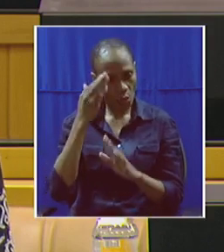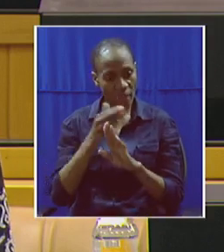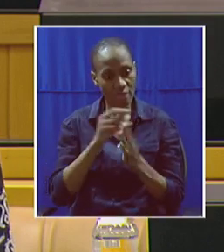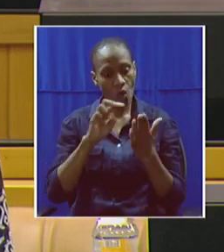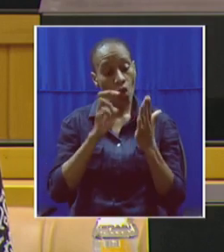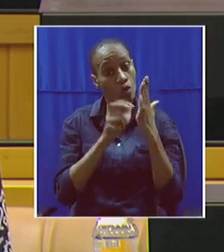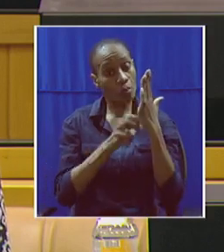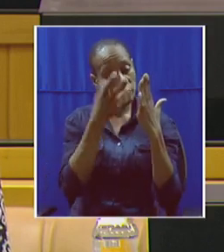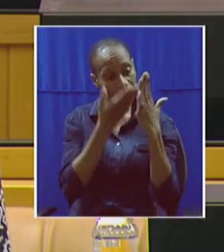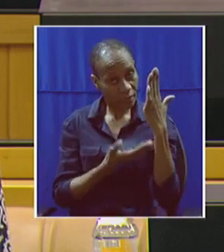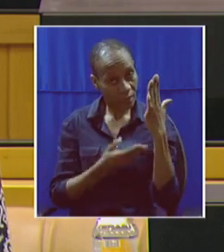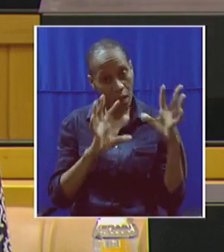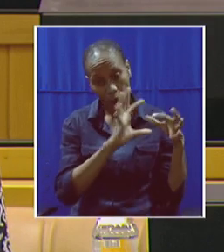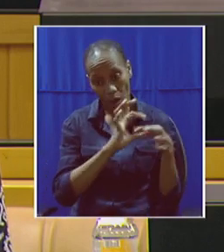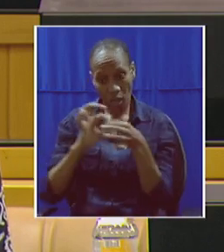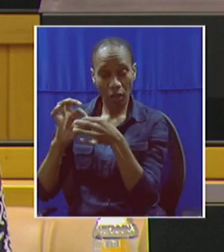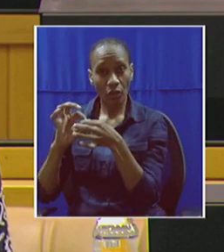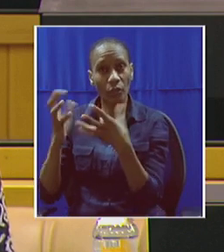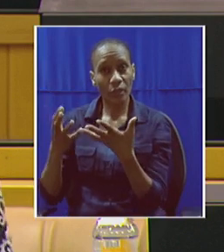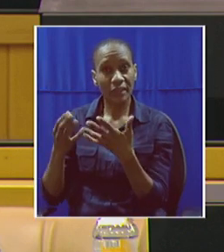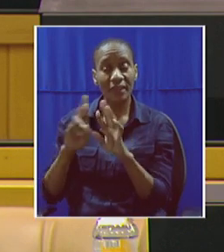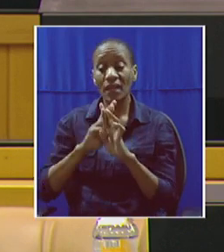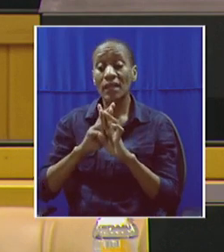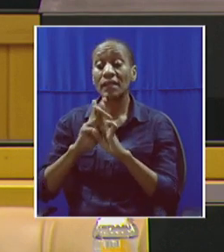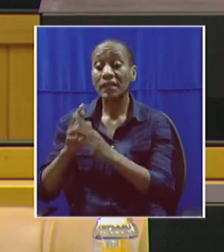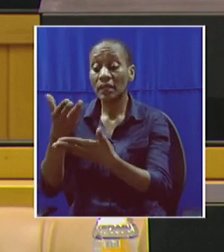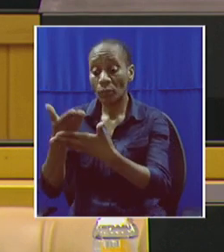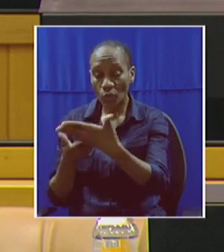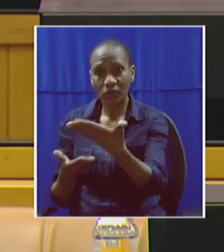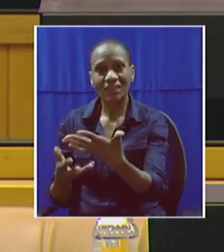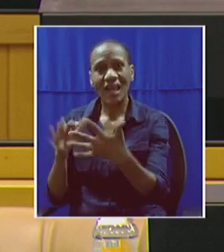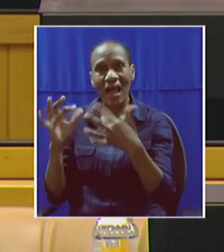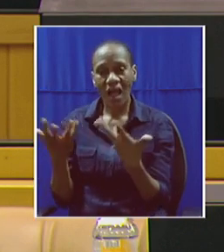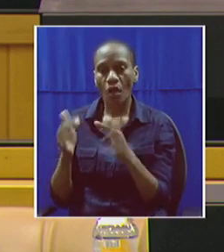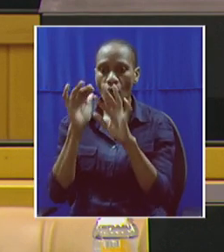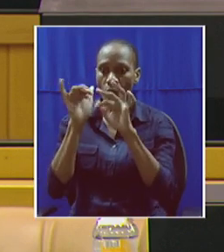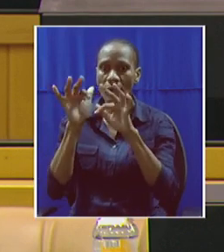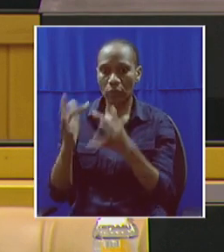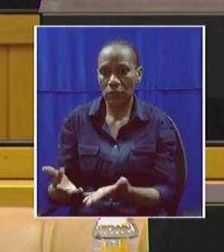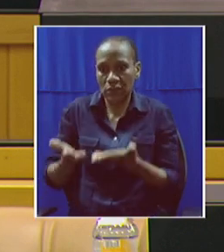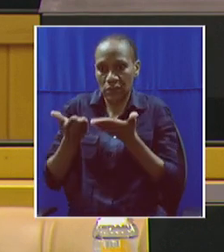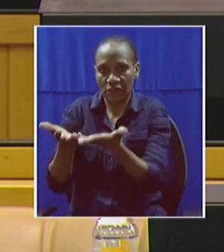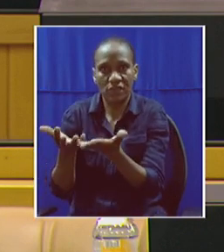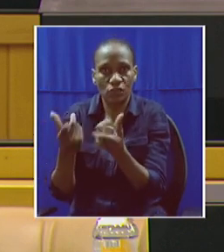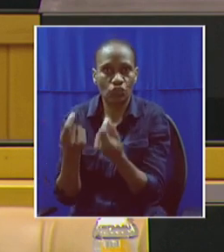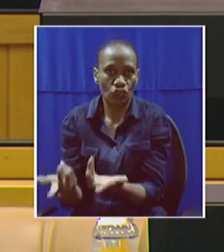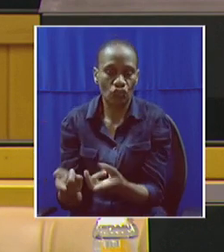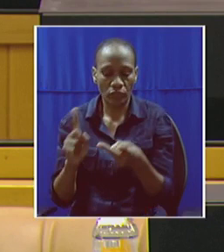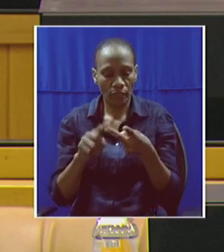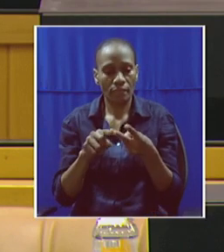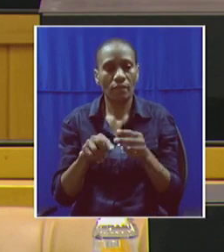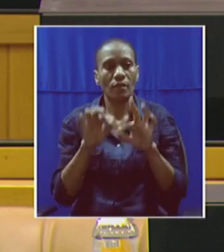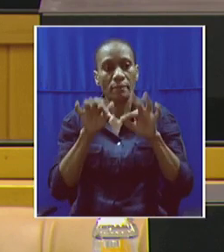preconditions relate to the separate reporting in terms of public Commercial Services and public